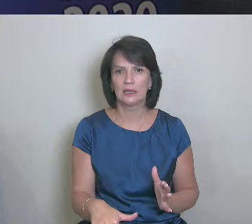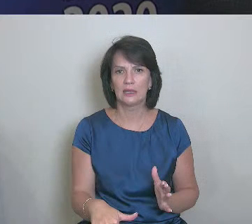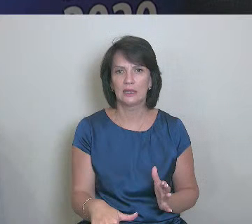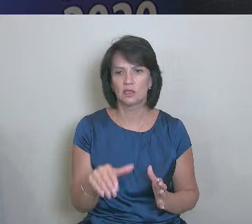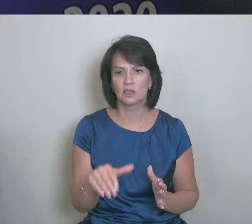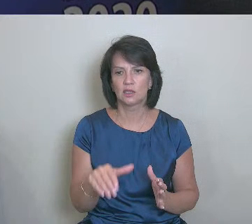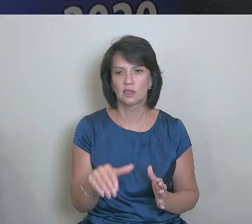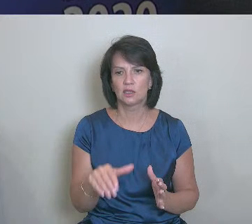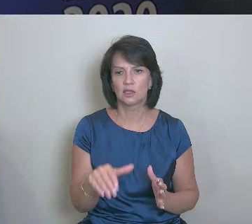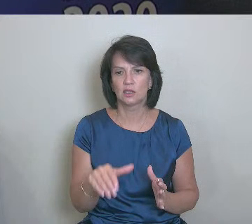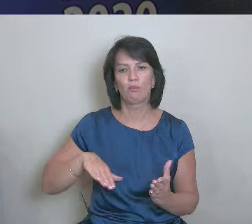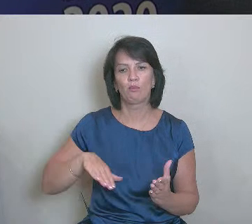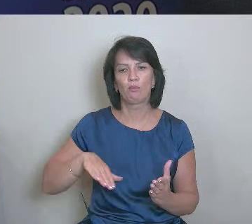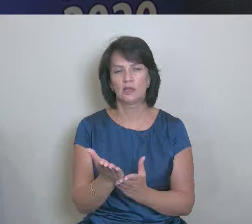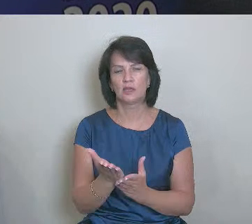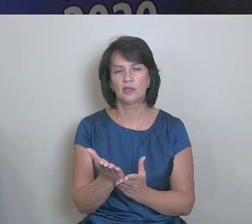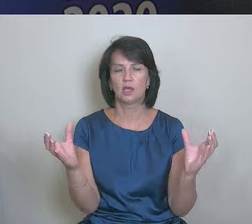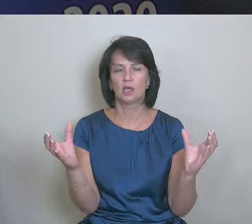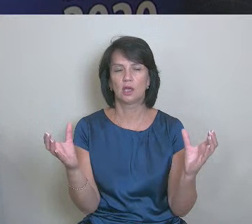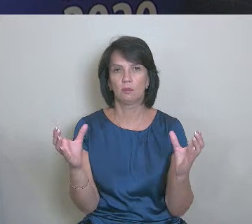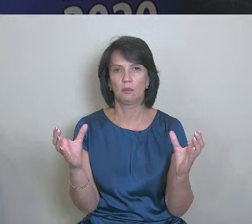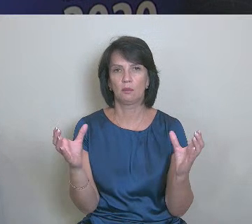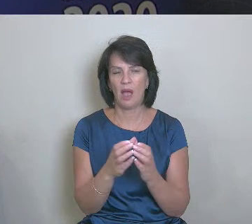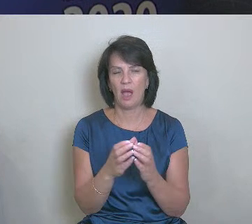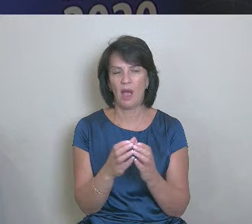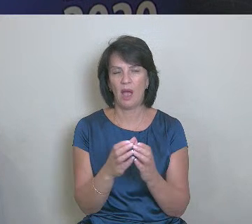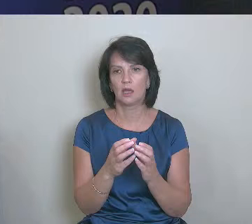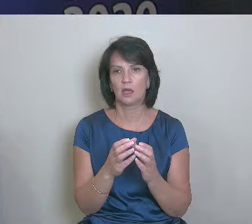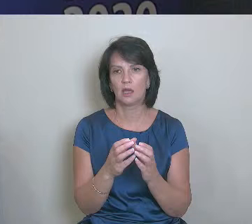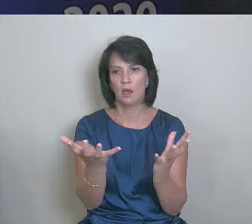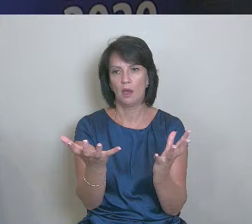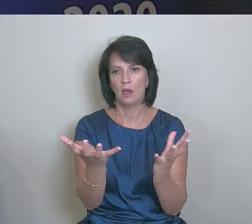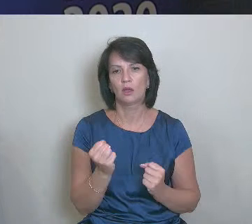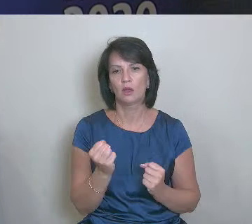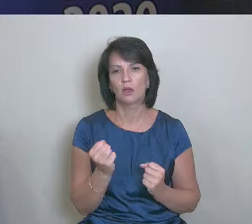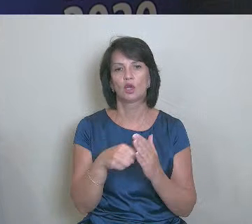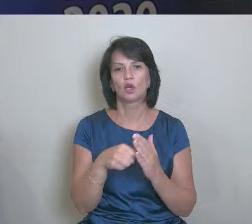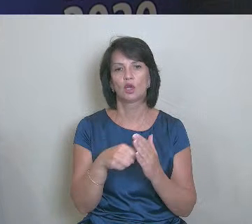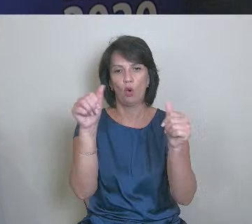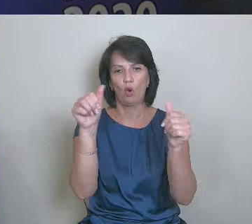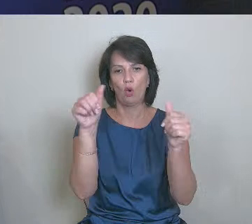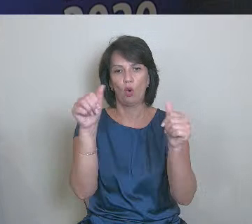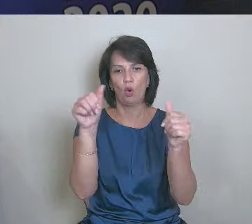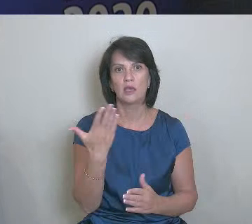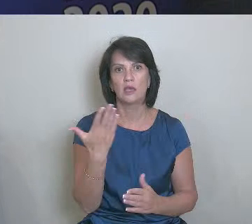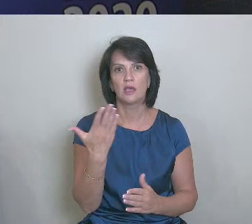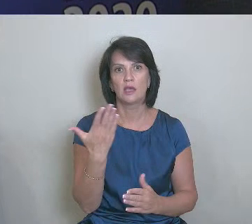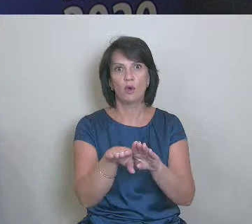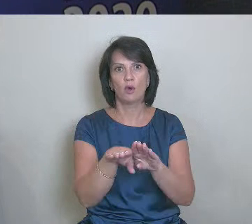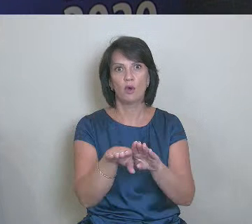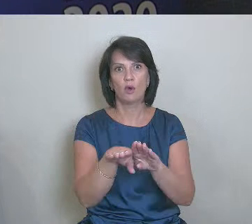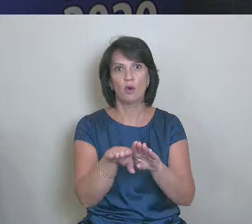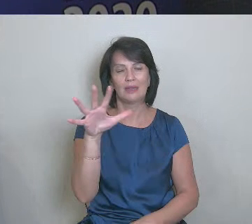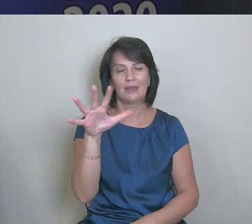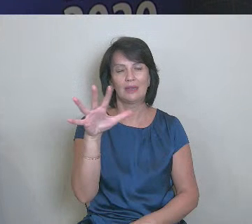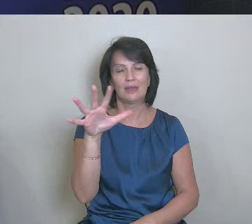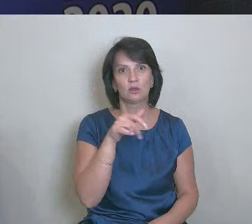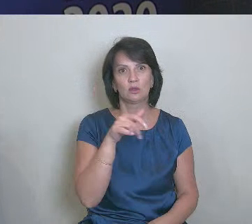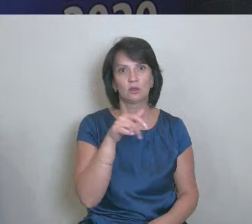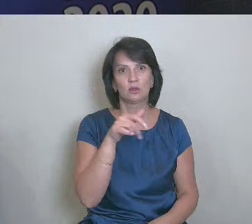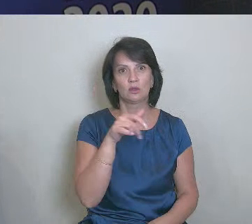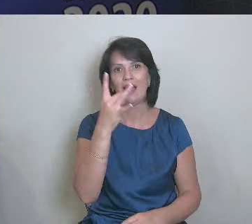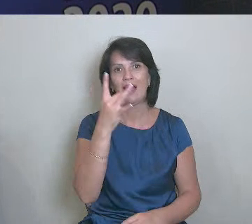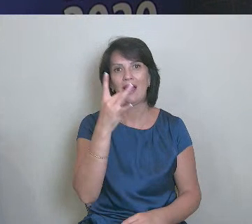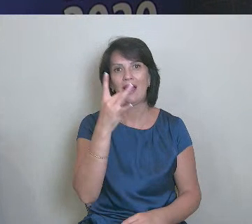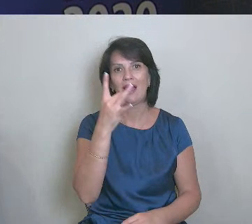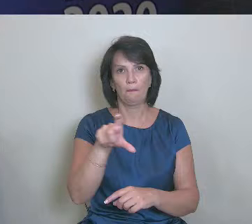year we had 28 submissions, 28,000 of submissions from the political parties, and